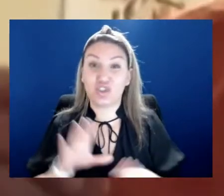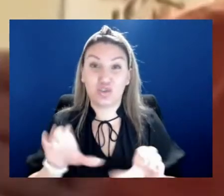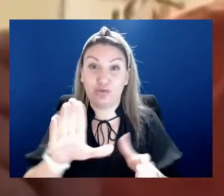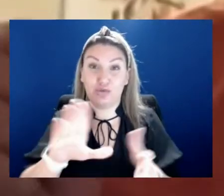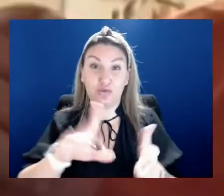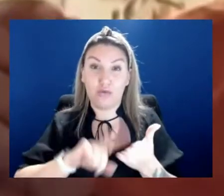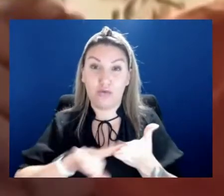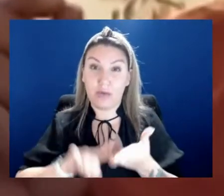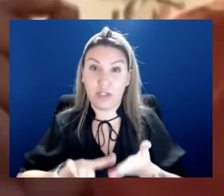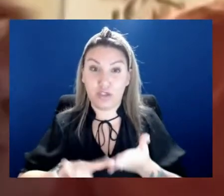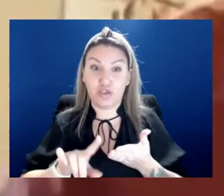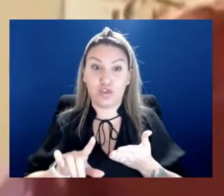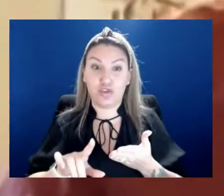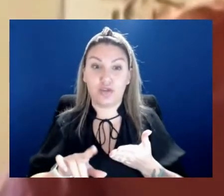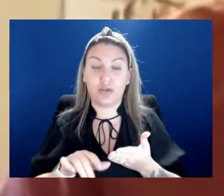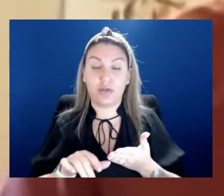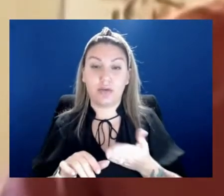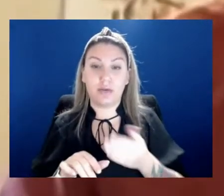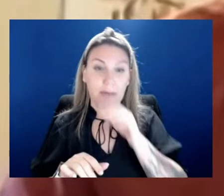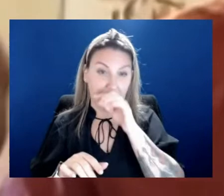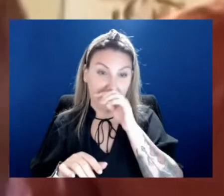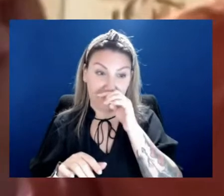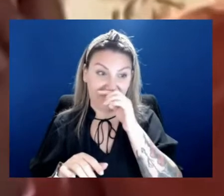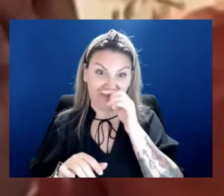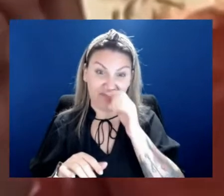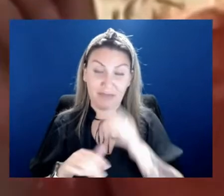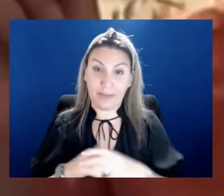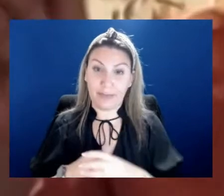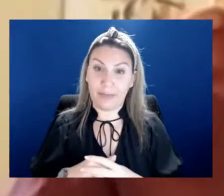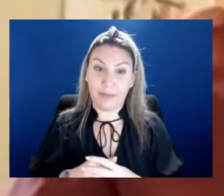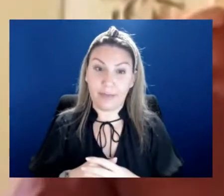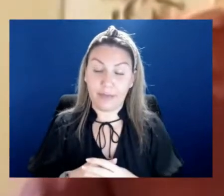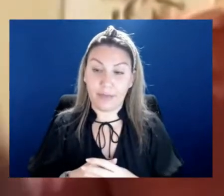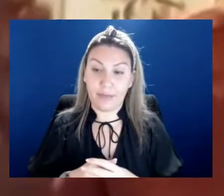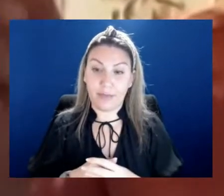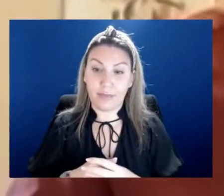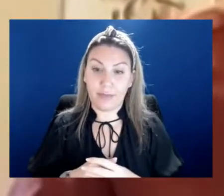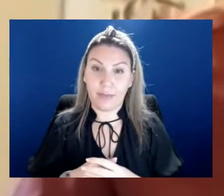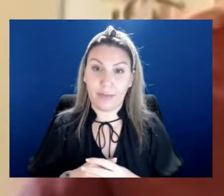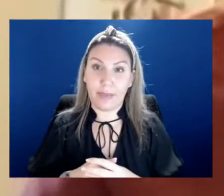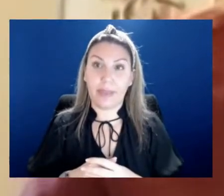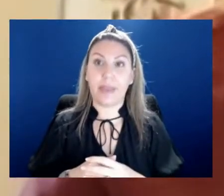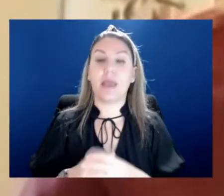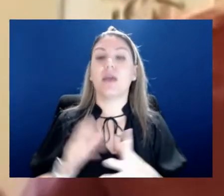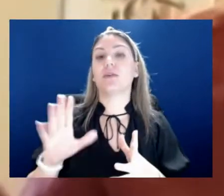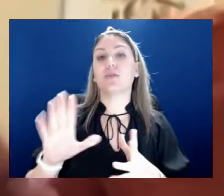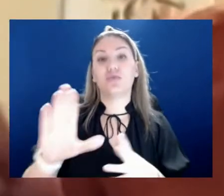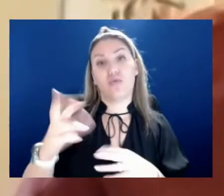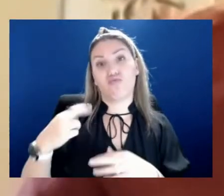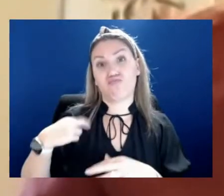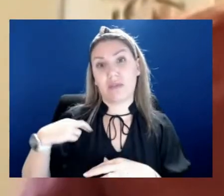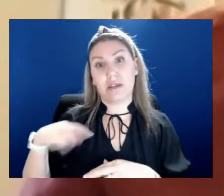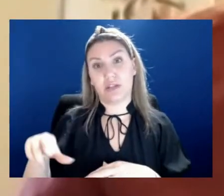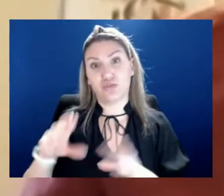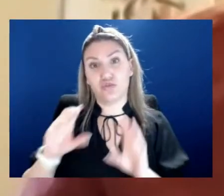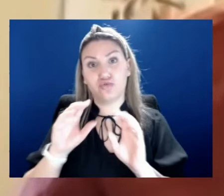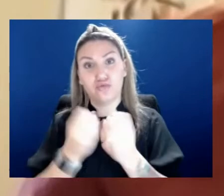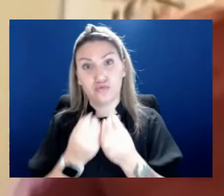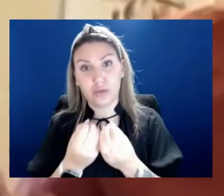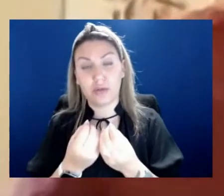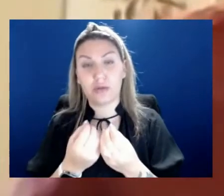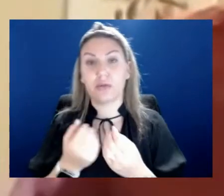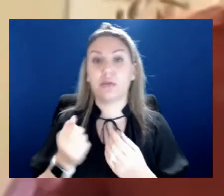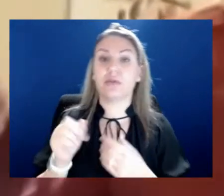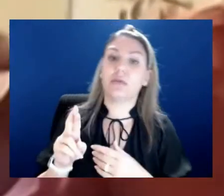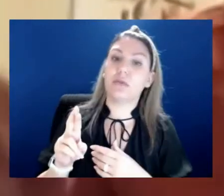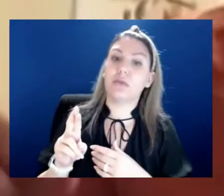just if you're throwing money in a can, at your religious organization or outside the shopping mall, hoping that's going to Ukraine, it